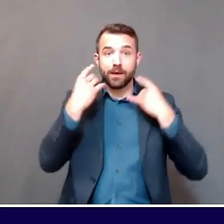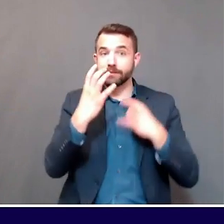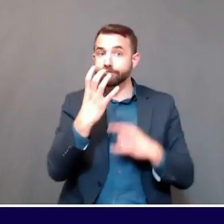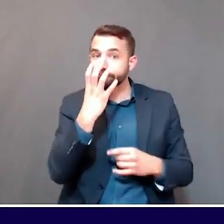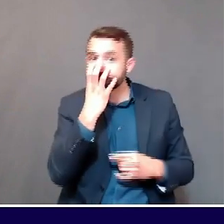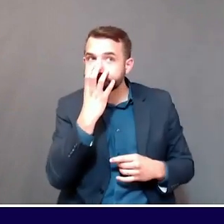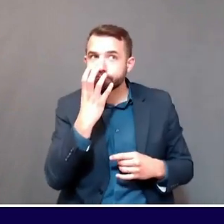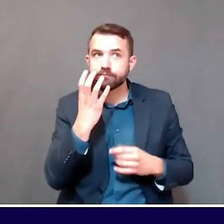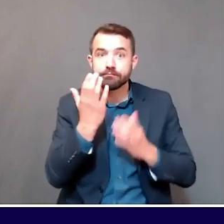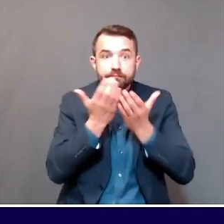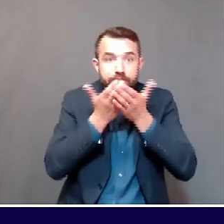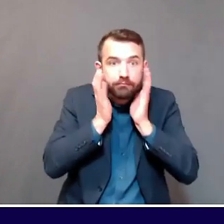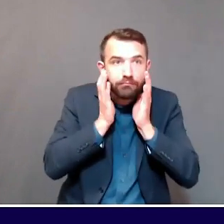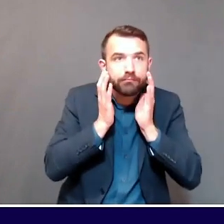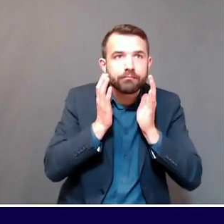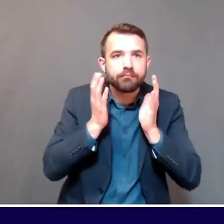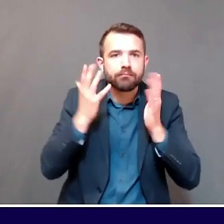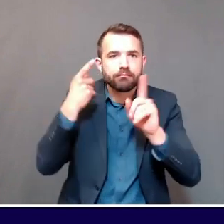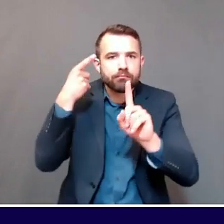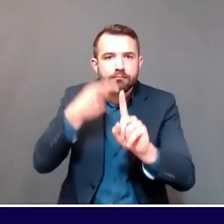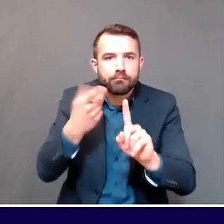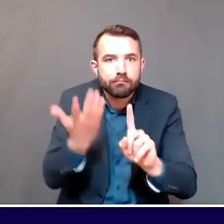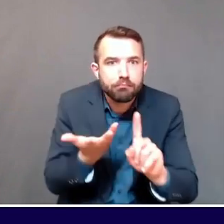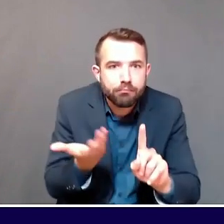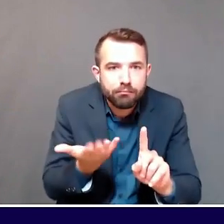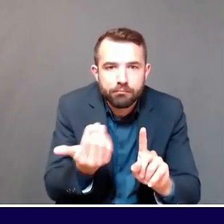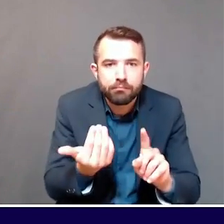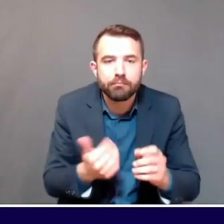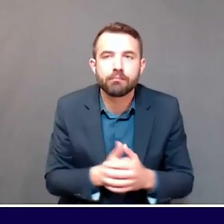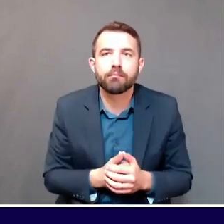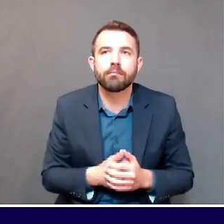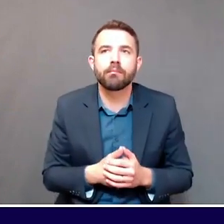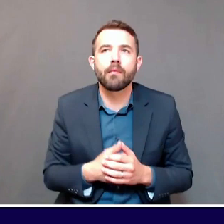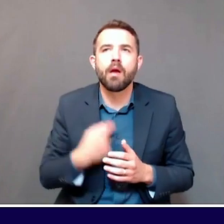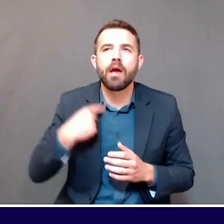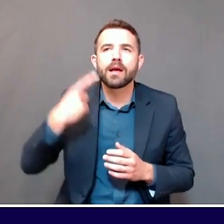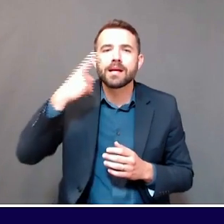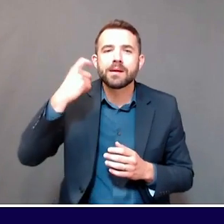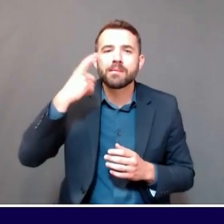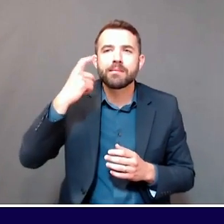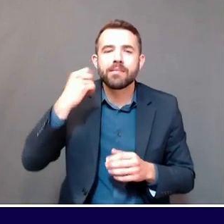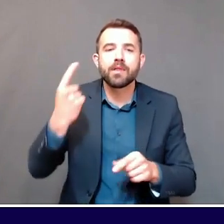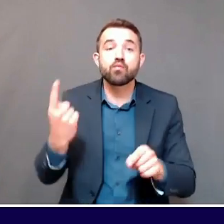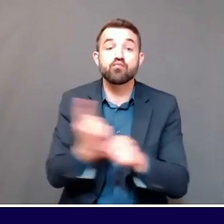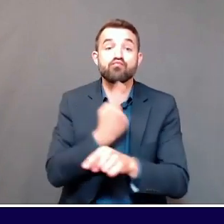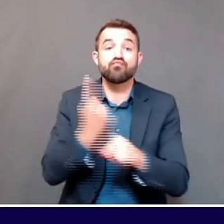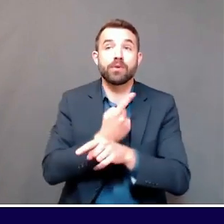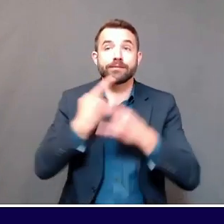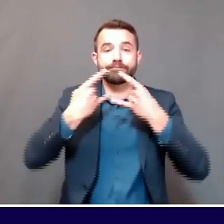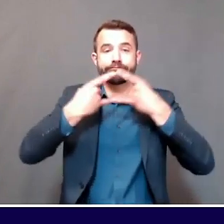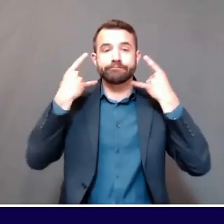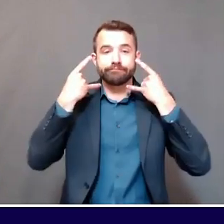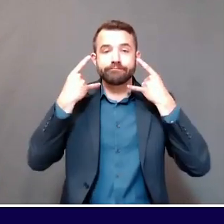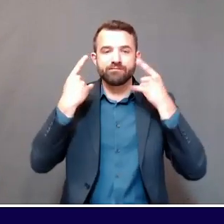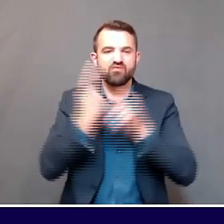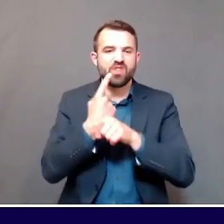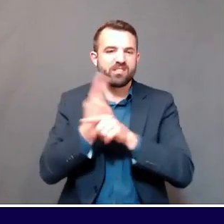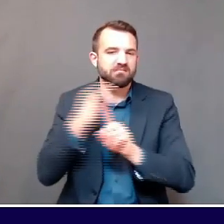mask? I suspect they're asking more of typical surgical masks that the public would wear, I believe. Yep.